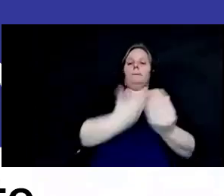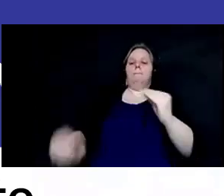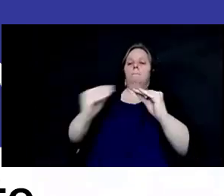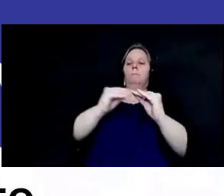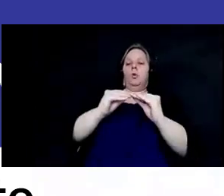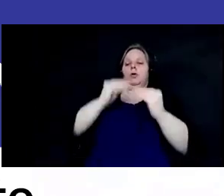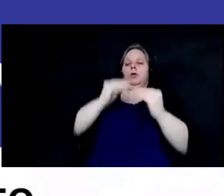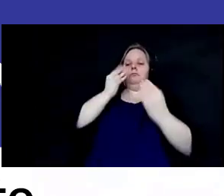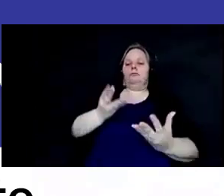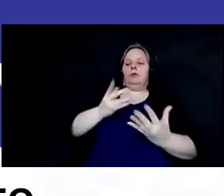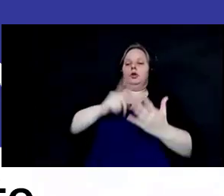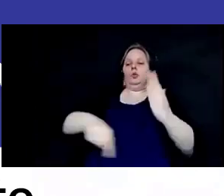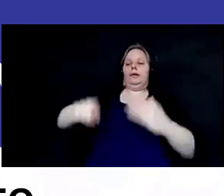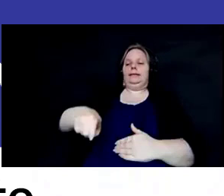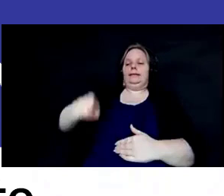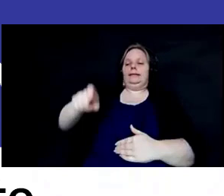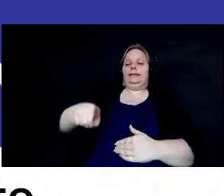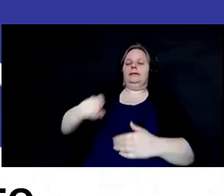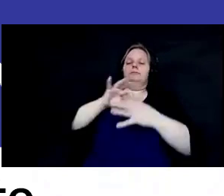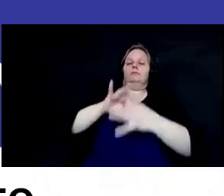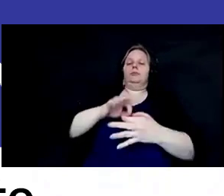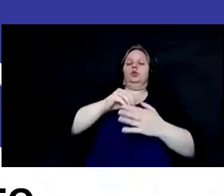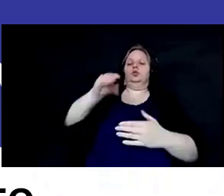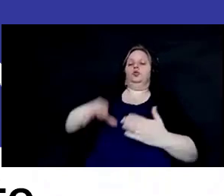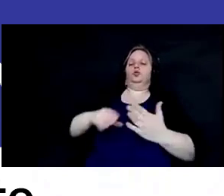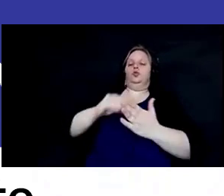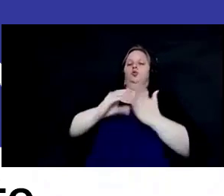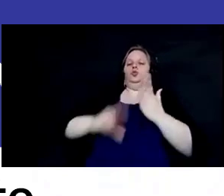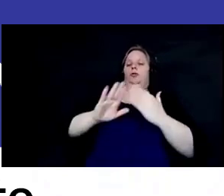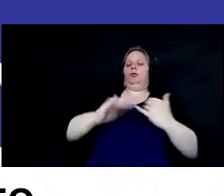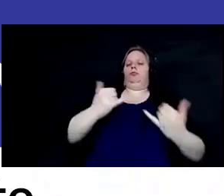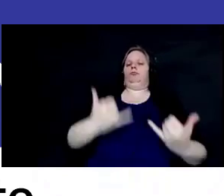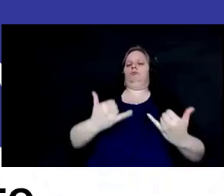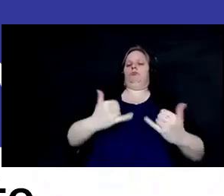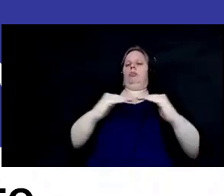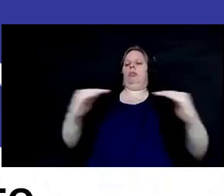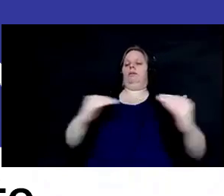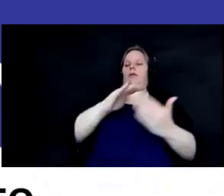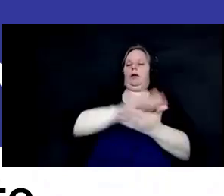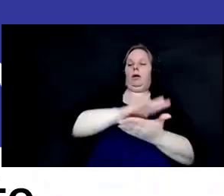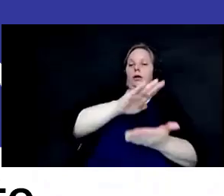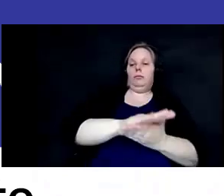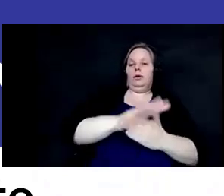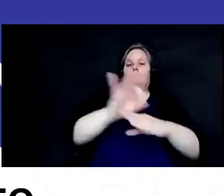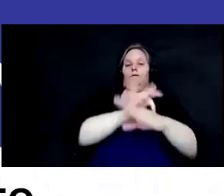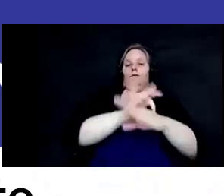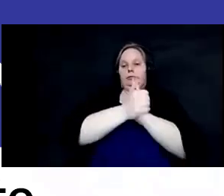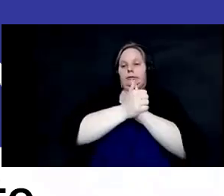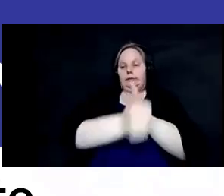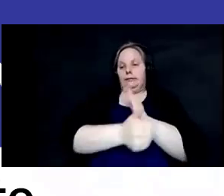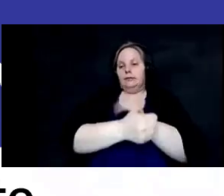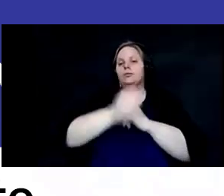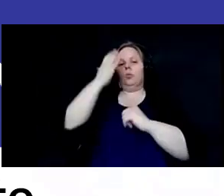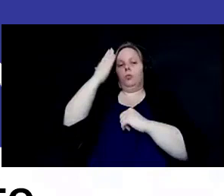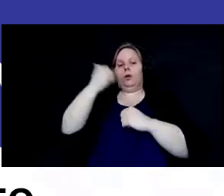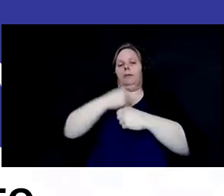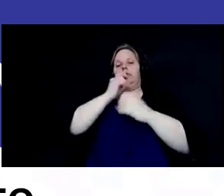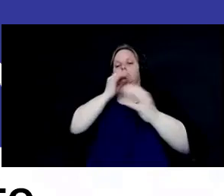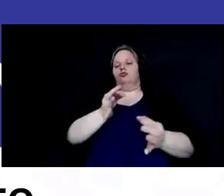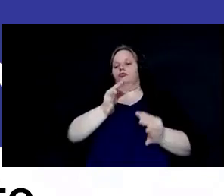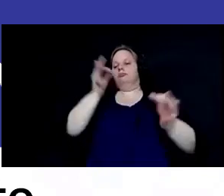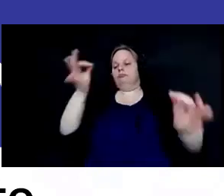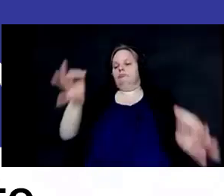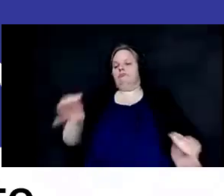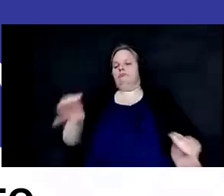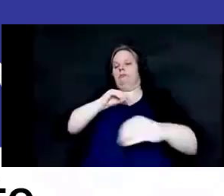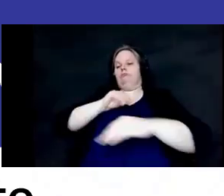and information about the student's present levels of academic and functional skills in order to determine the effects